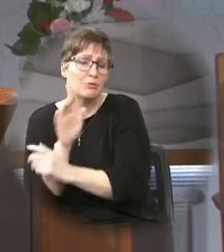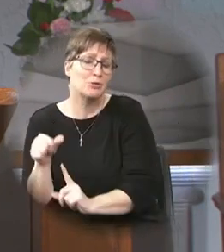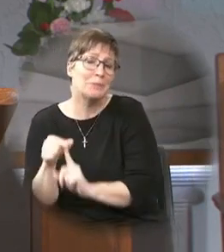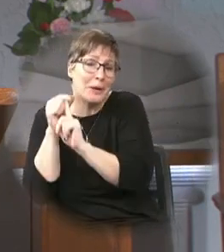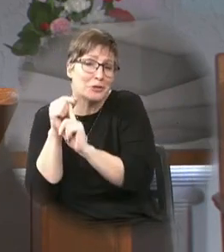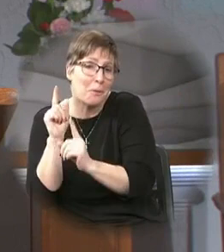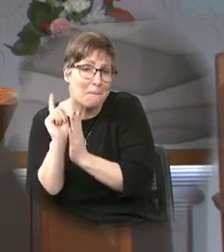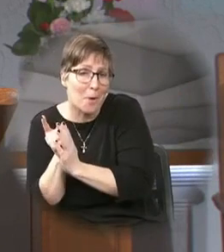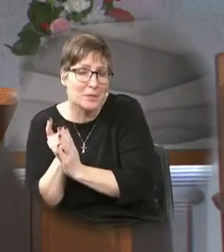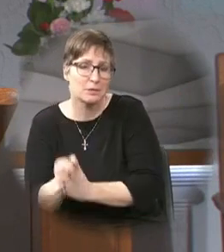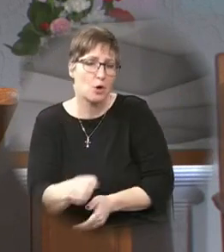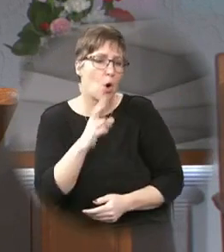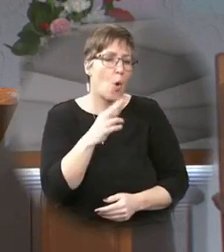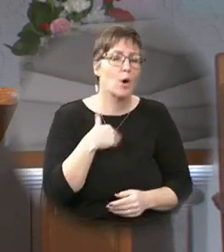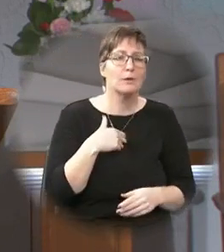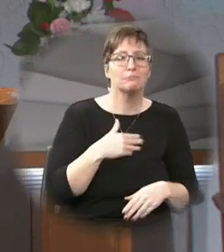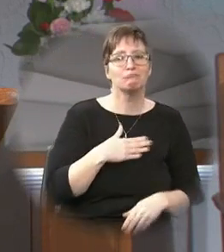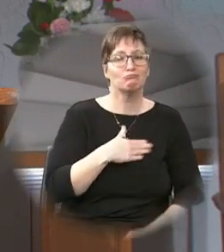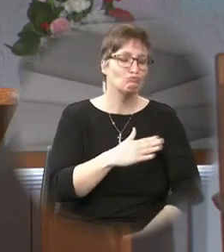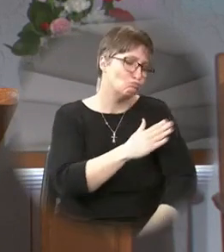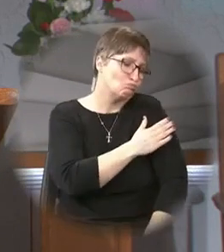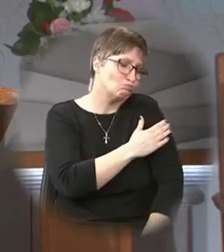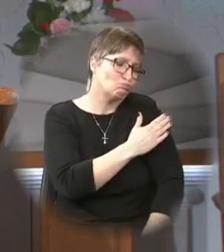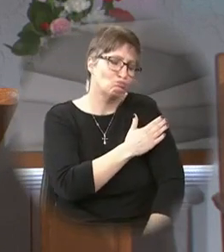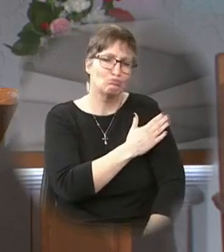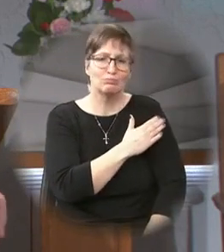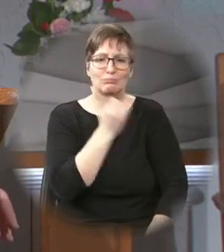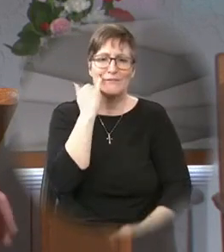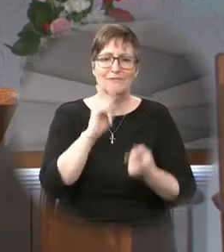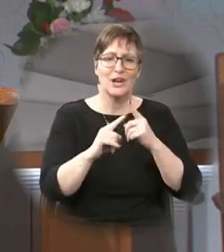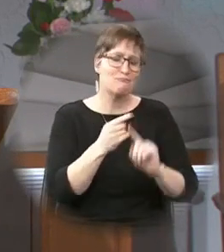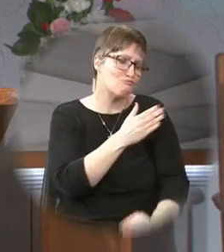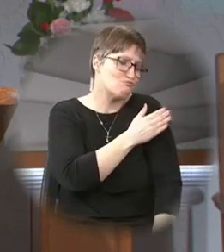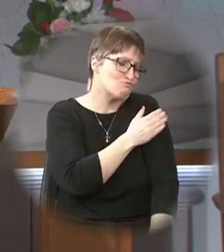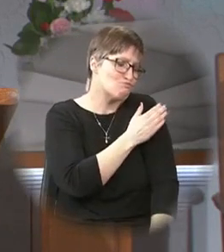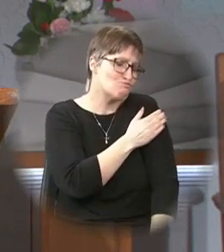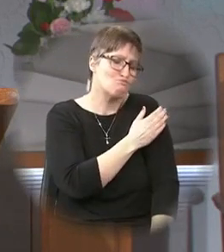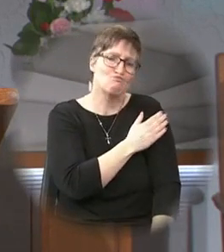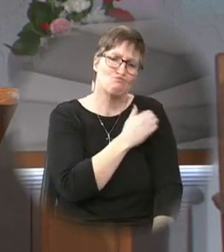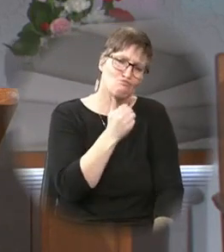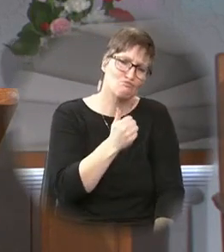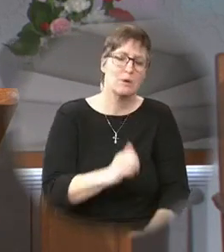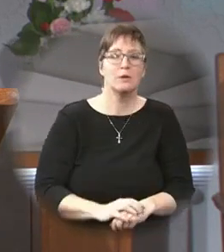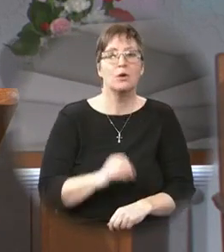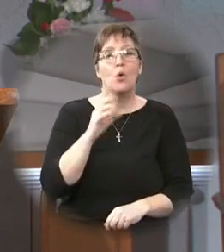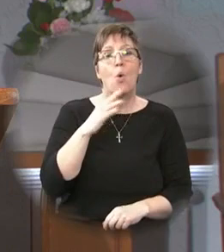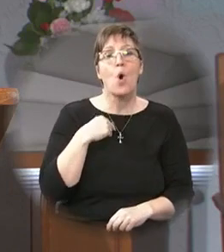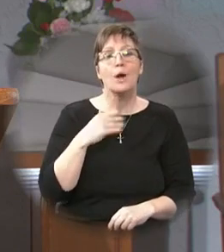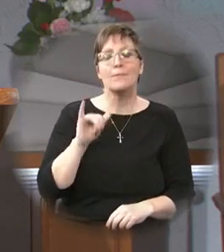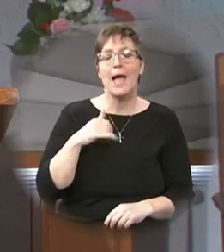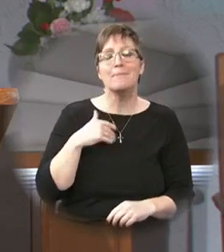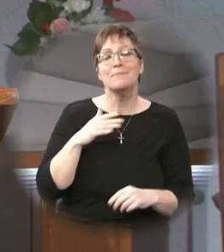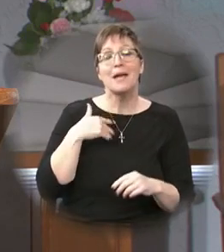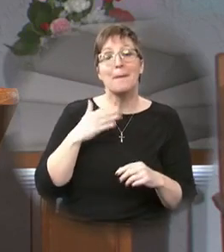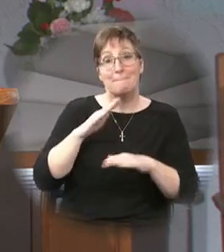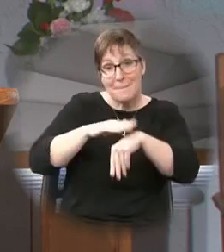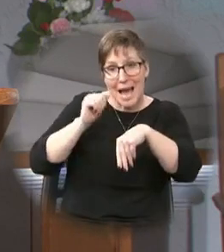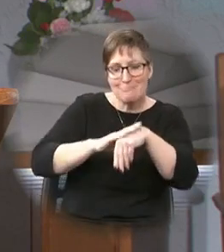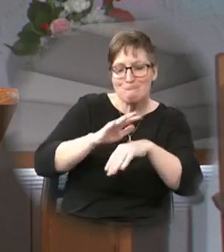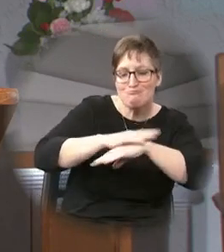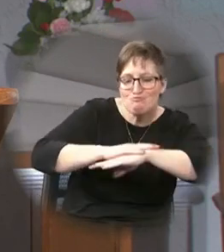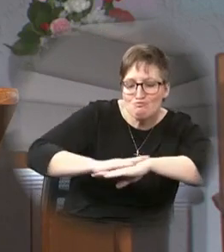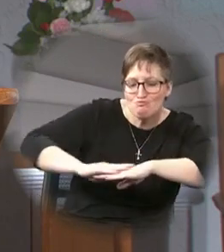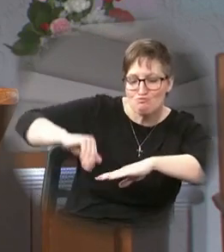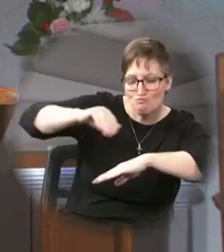moments, or even the gentle pat on the arm by a friend, or the feel of the soft, warm fur of a pet that